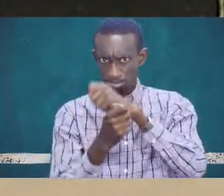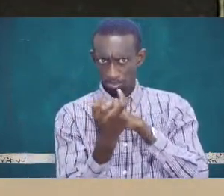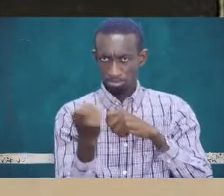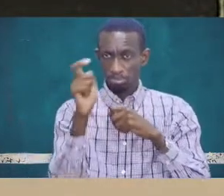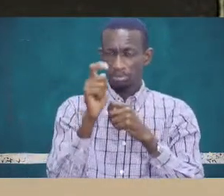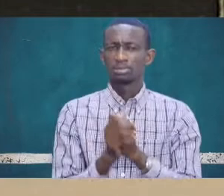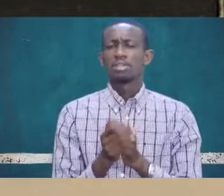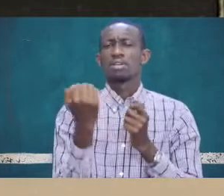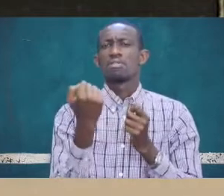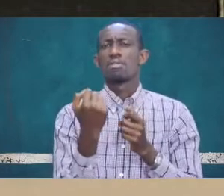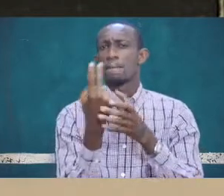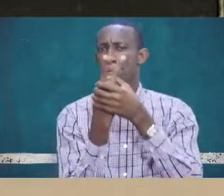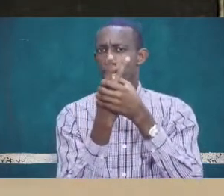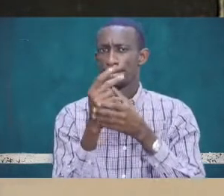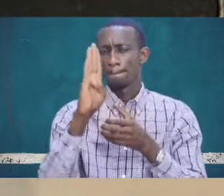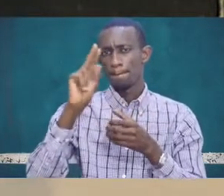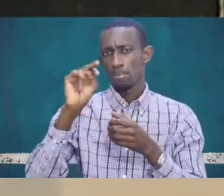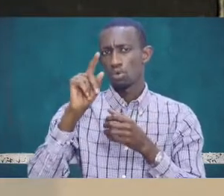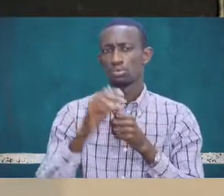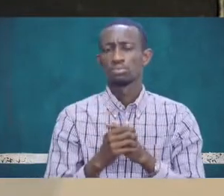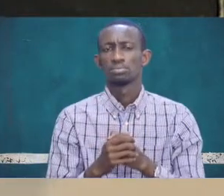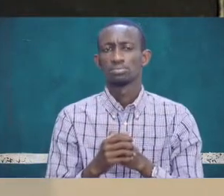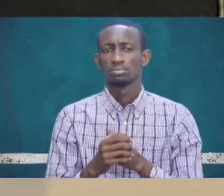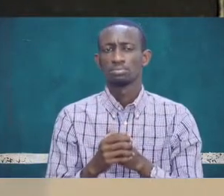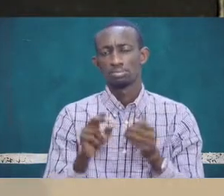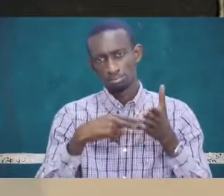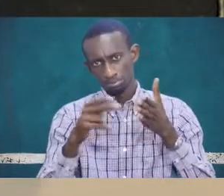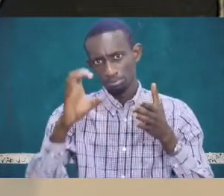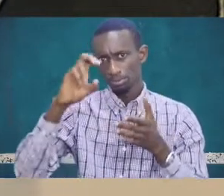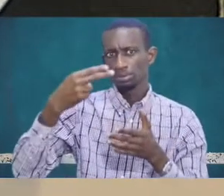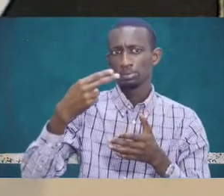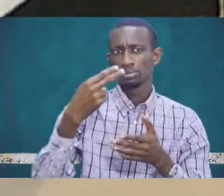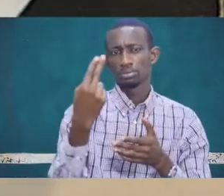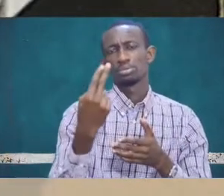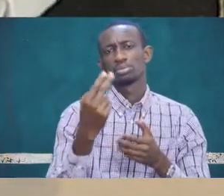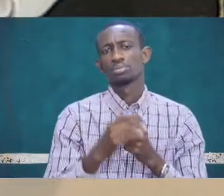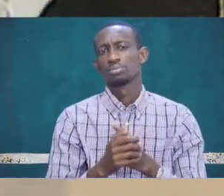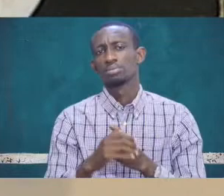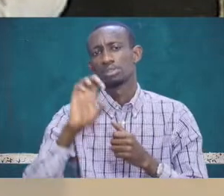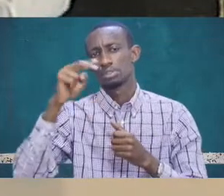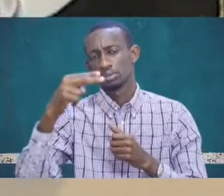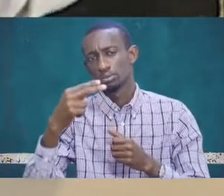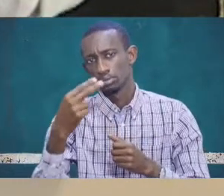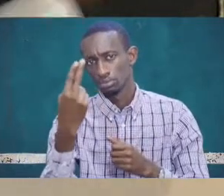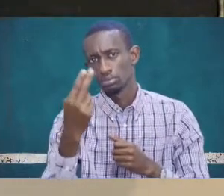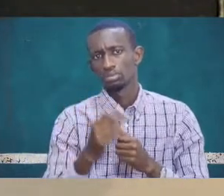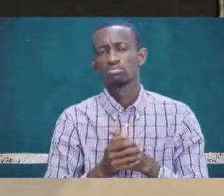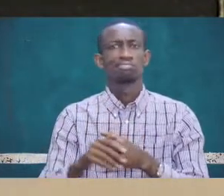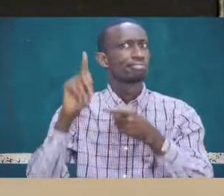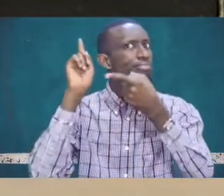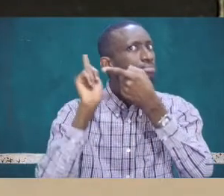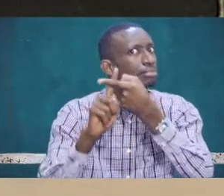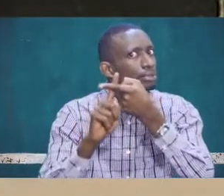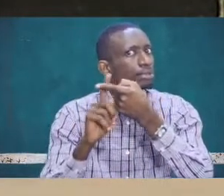double bond. So eventually you'll have CH2 double bond, CH2